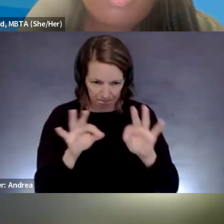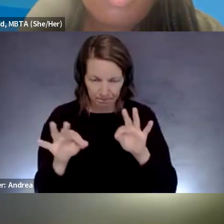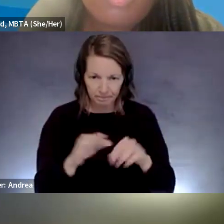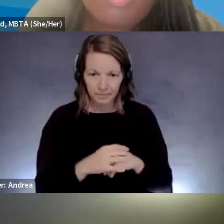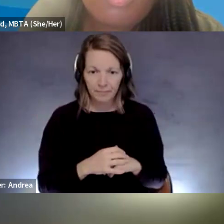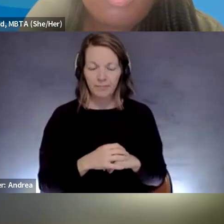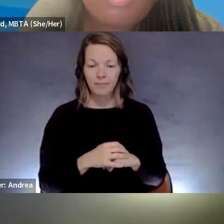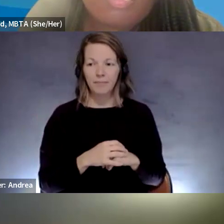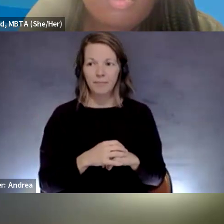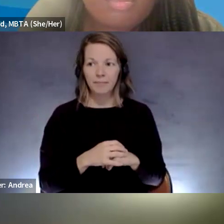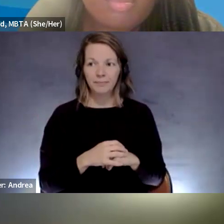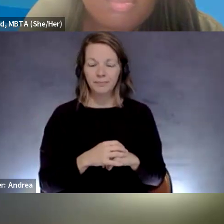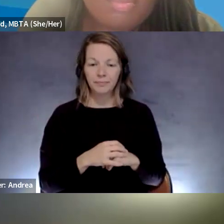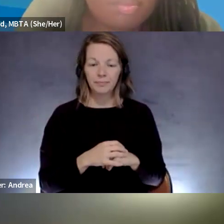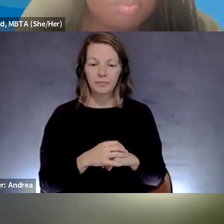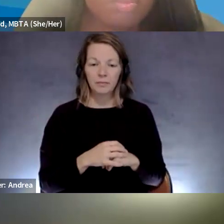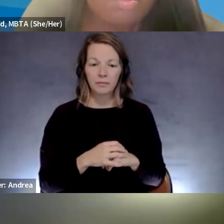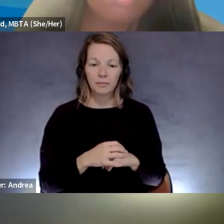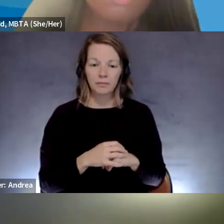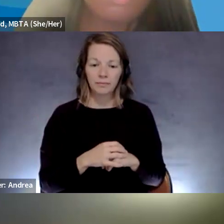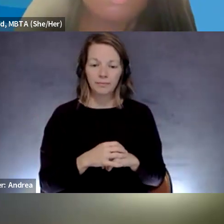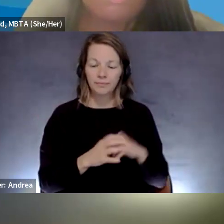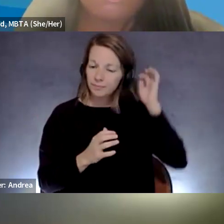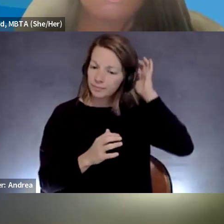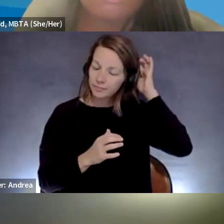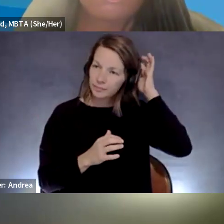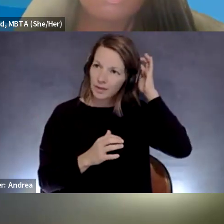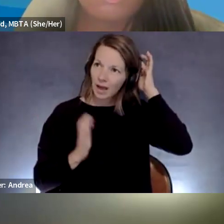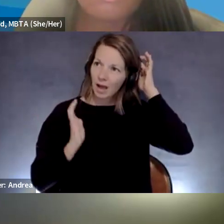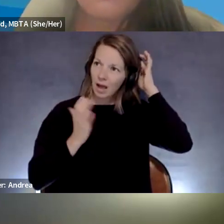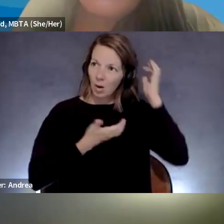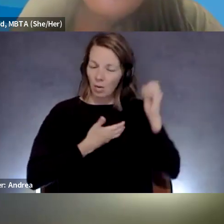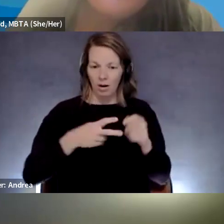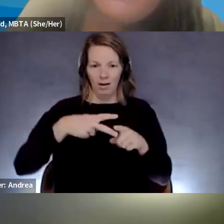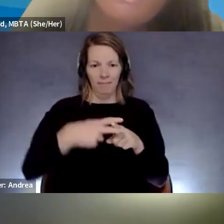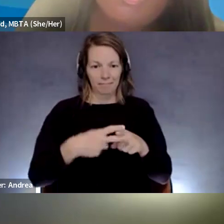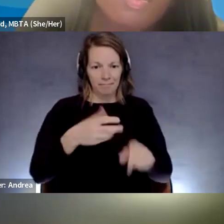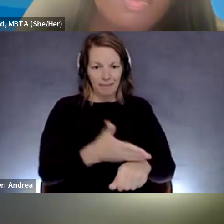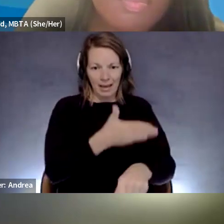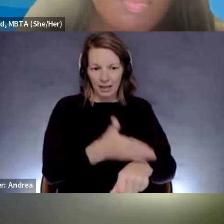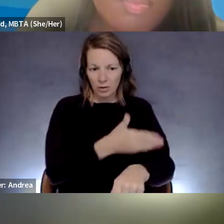we try to do our maintenance work on what we call